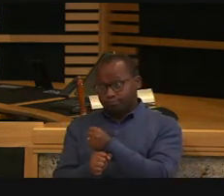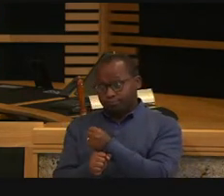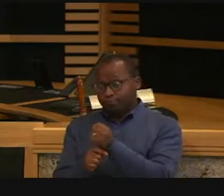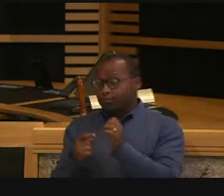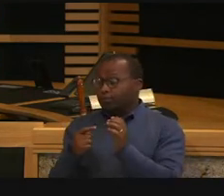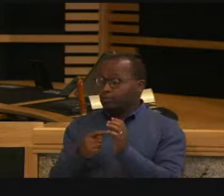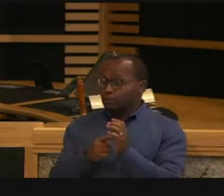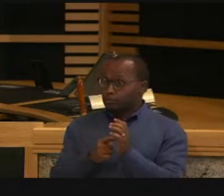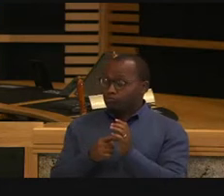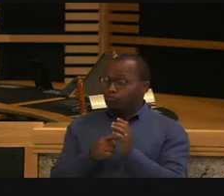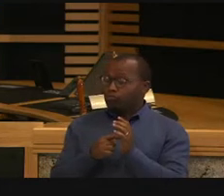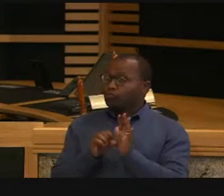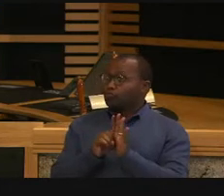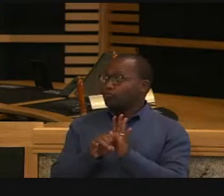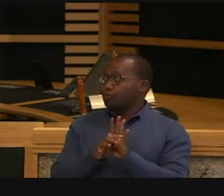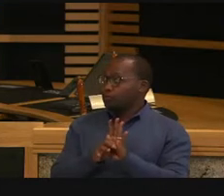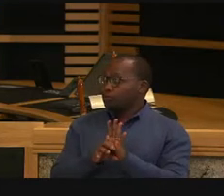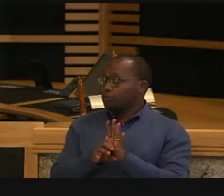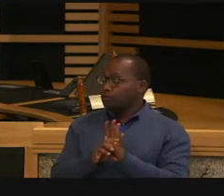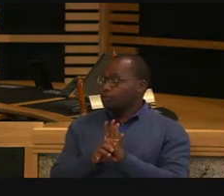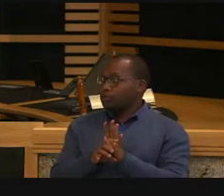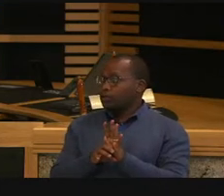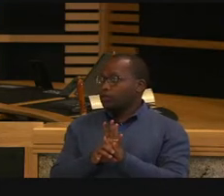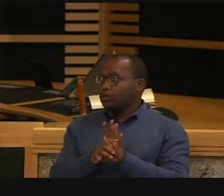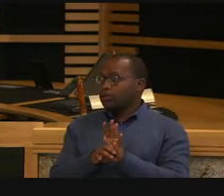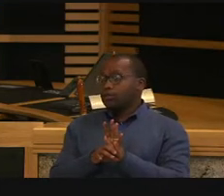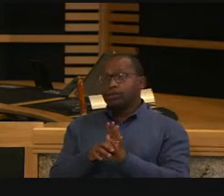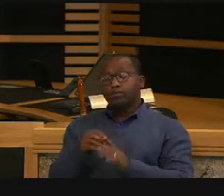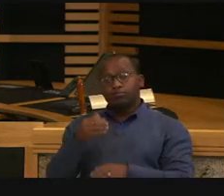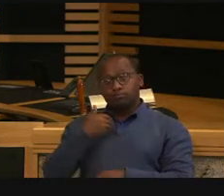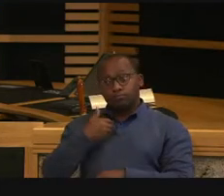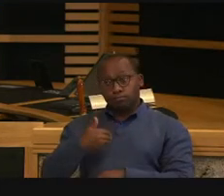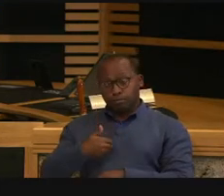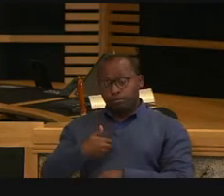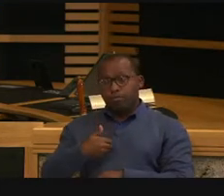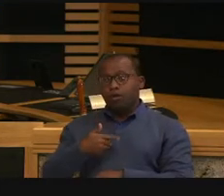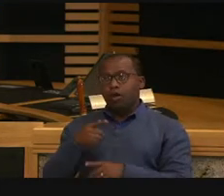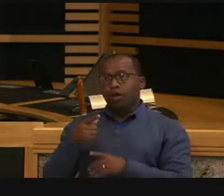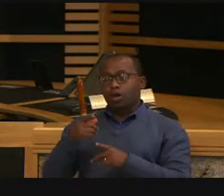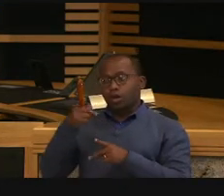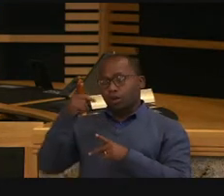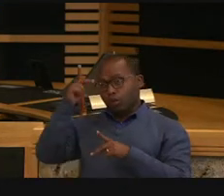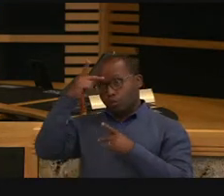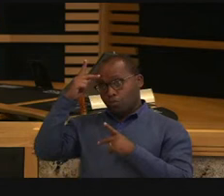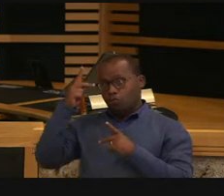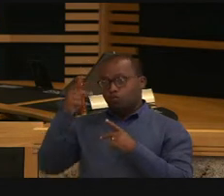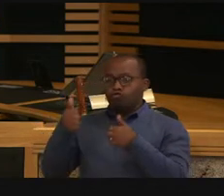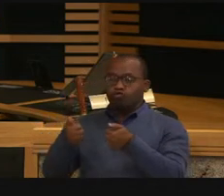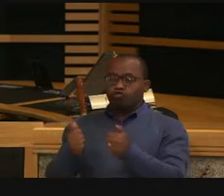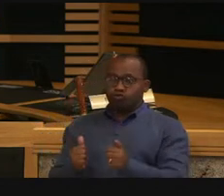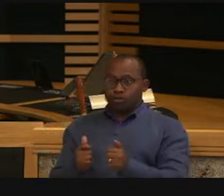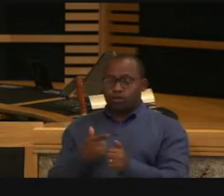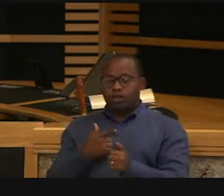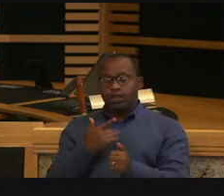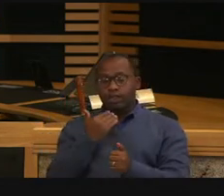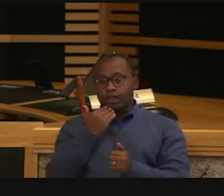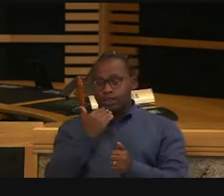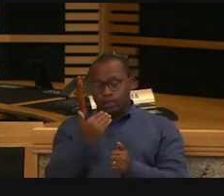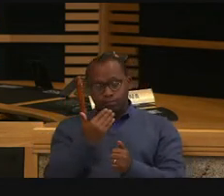Speaker, I myself as a chairperson of the committee would like to thank the committee